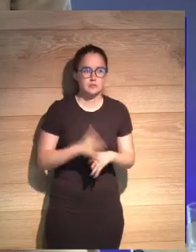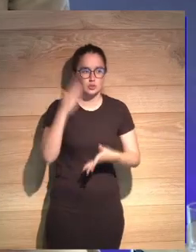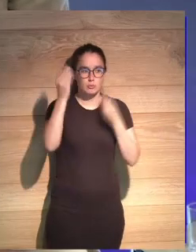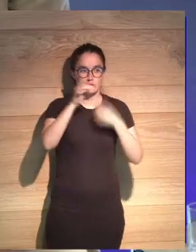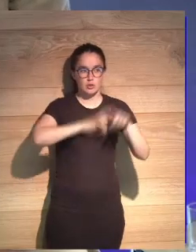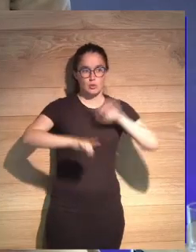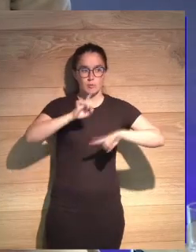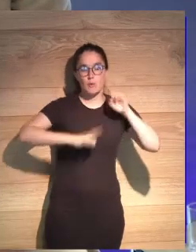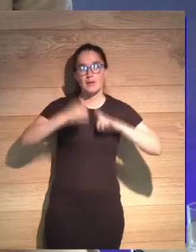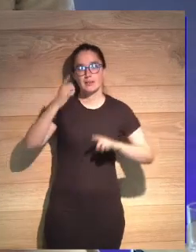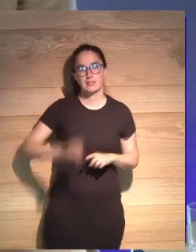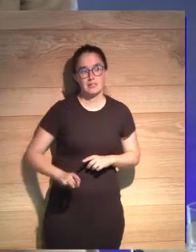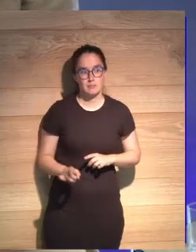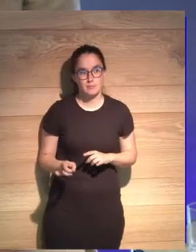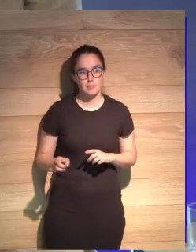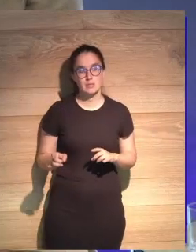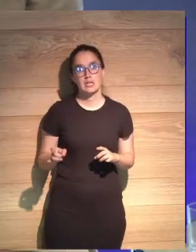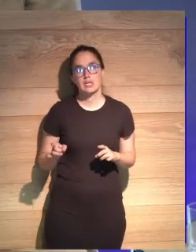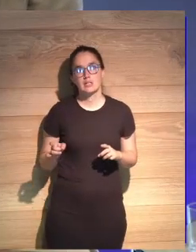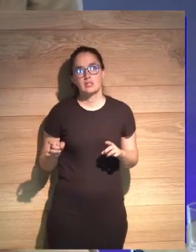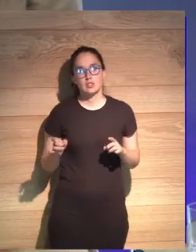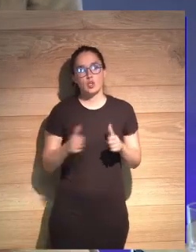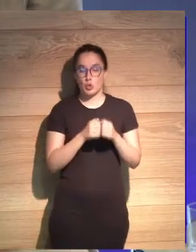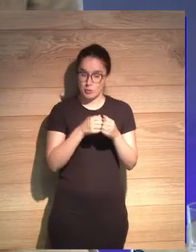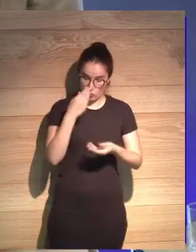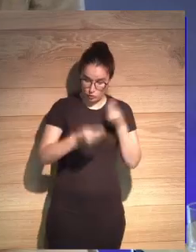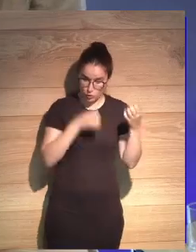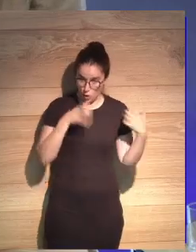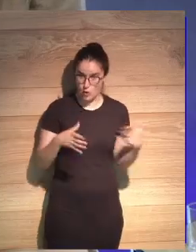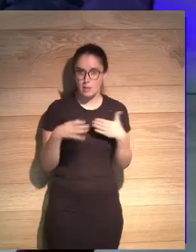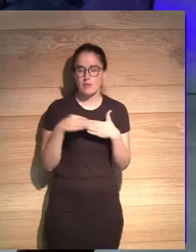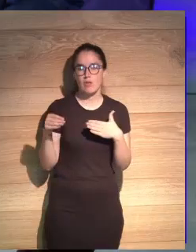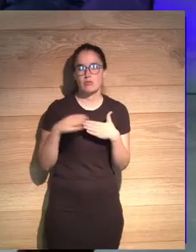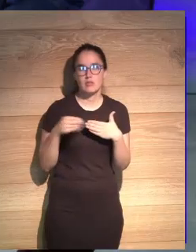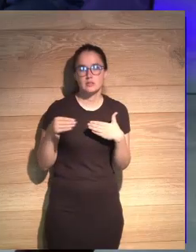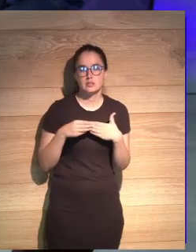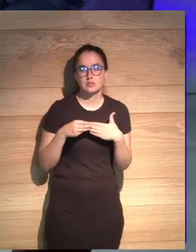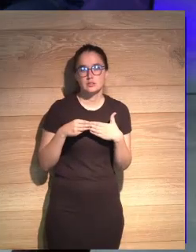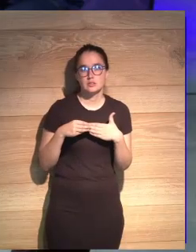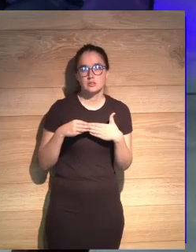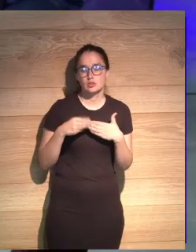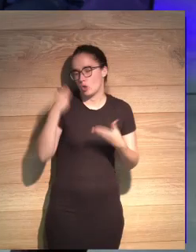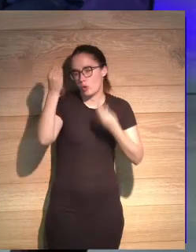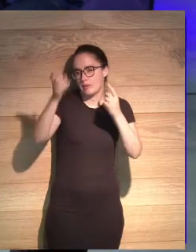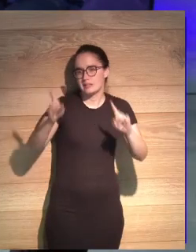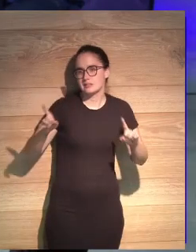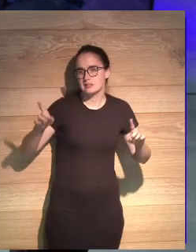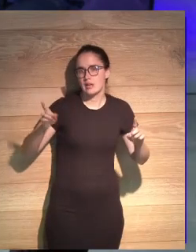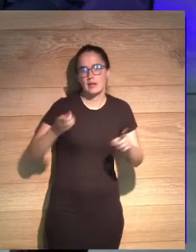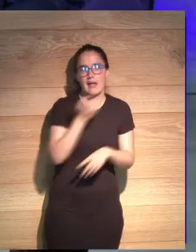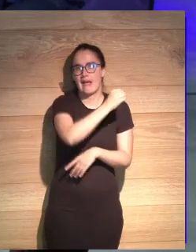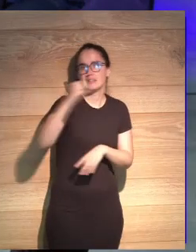for leisure? Well, I don't. I currently play no games. The video games that I use with my